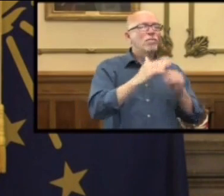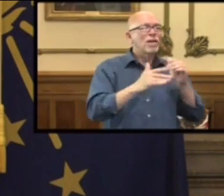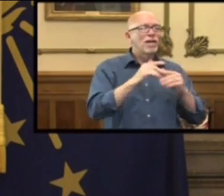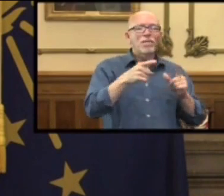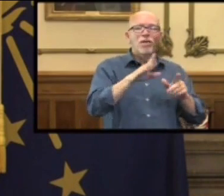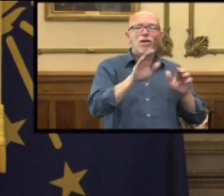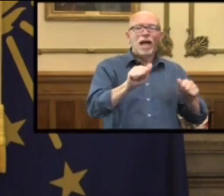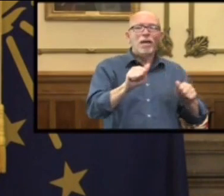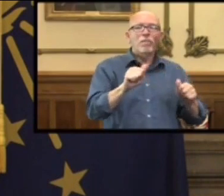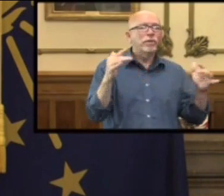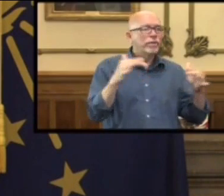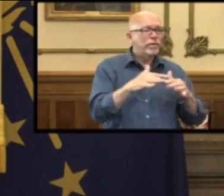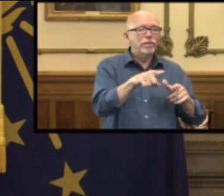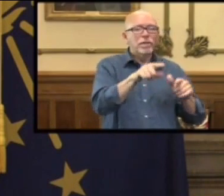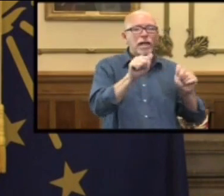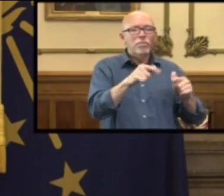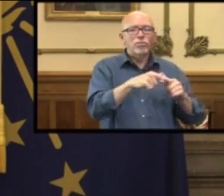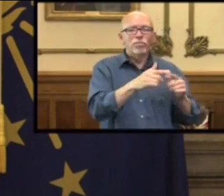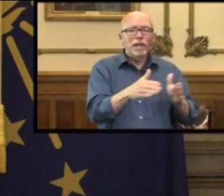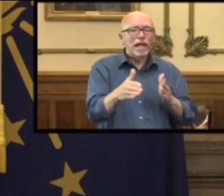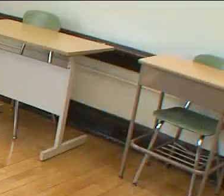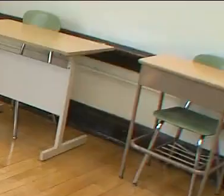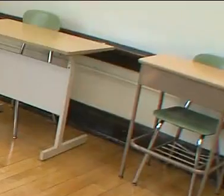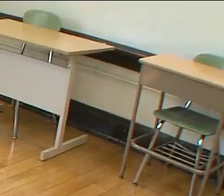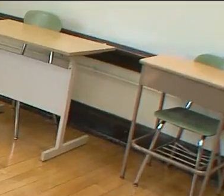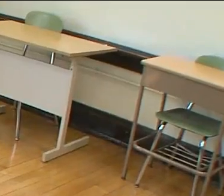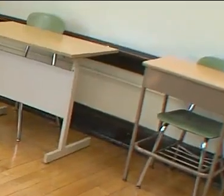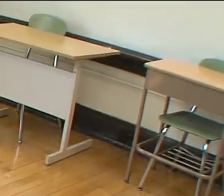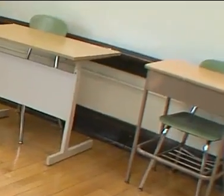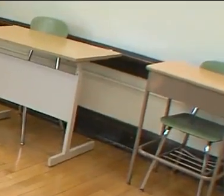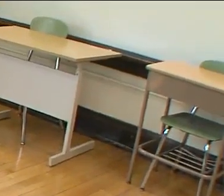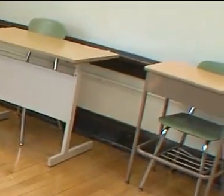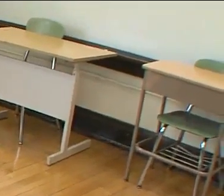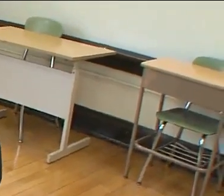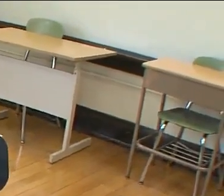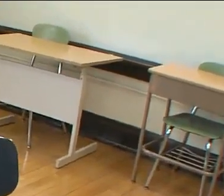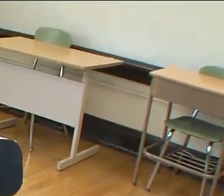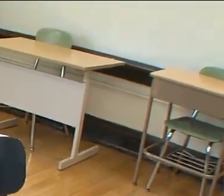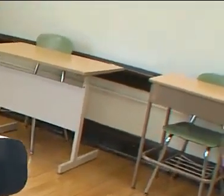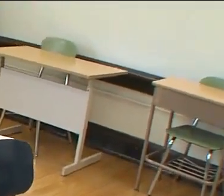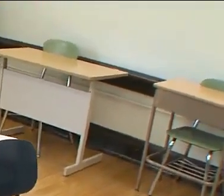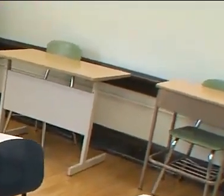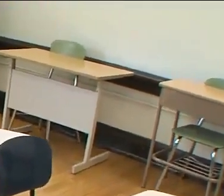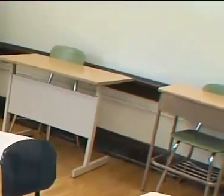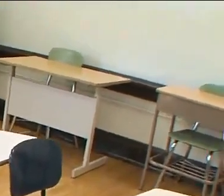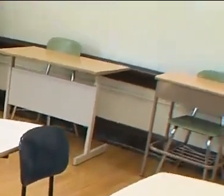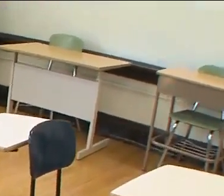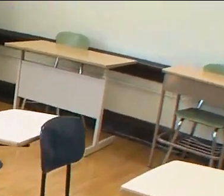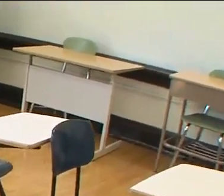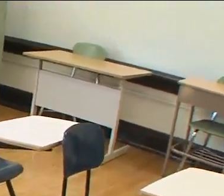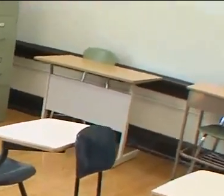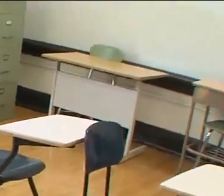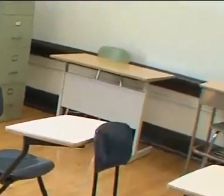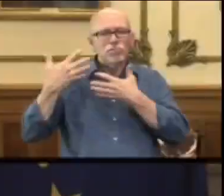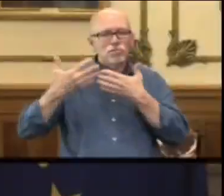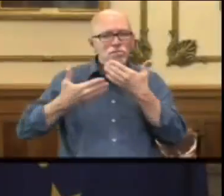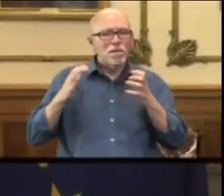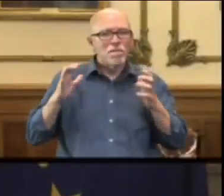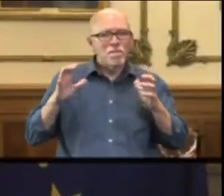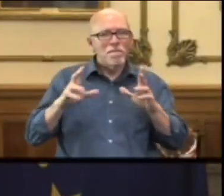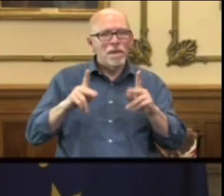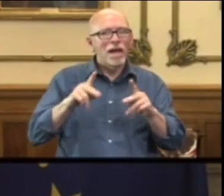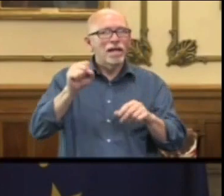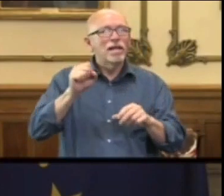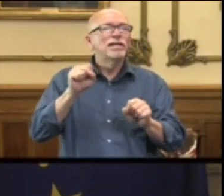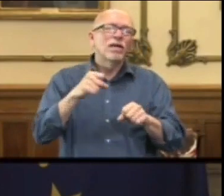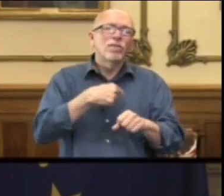capable to pull off inside the plan that they have to execute. And he says it's important to get kids back to the classroom. Yes, we're